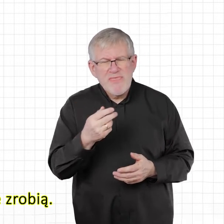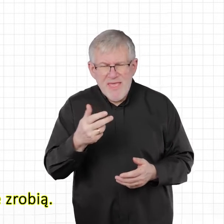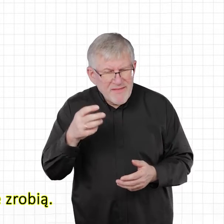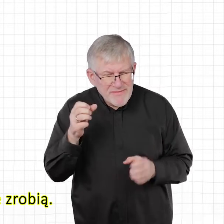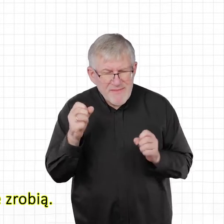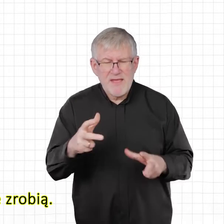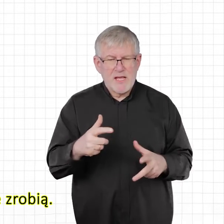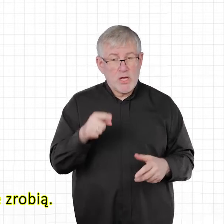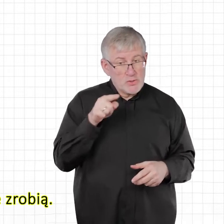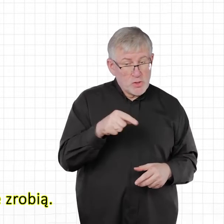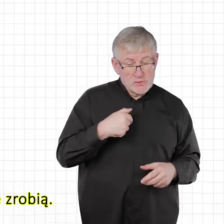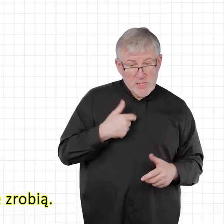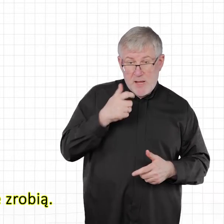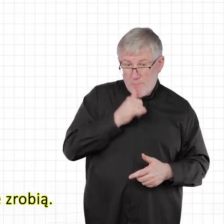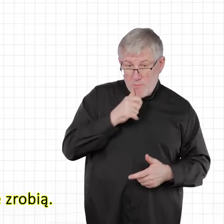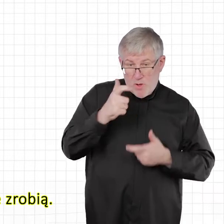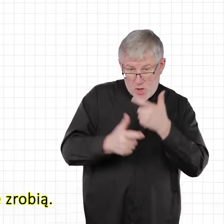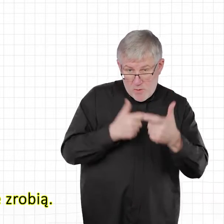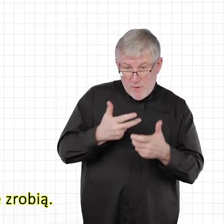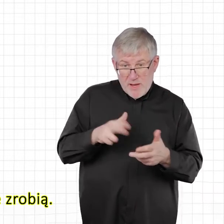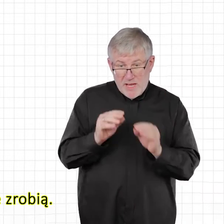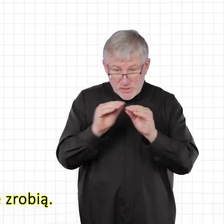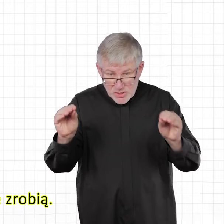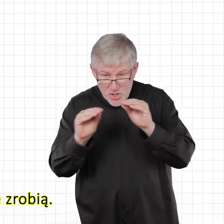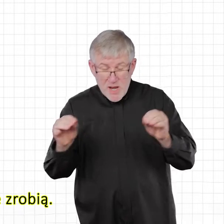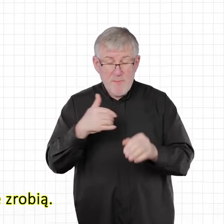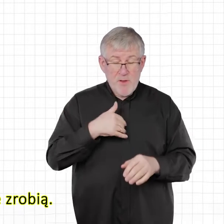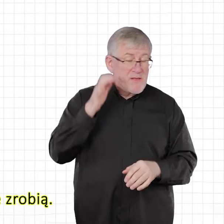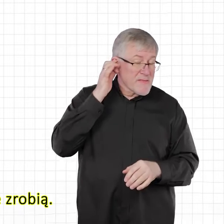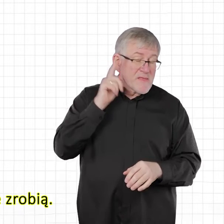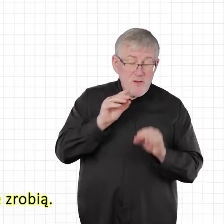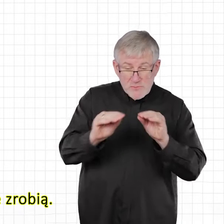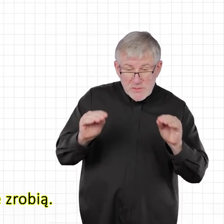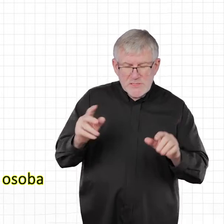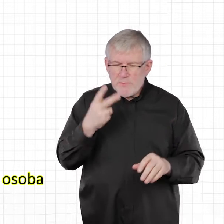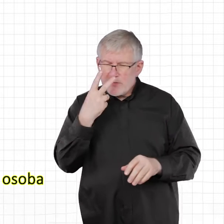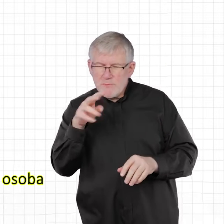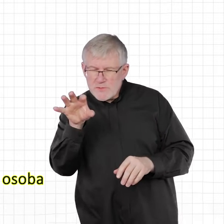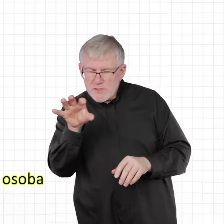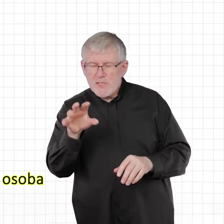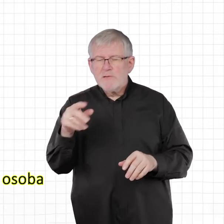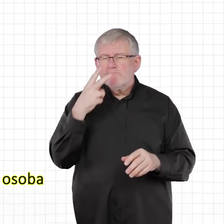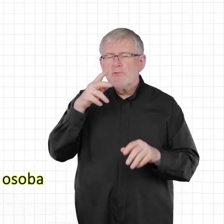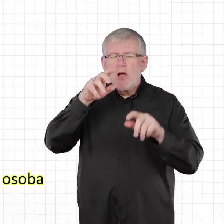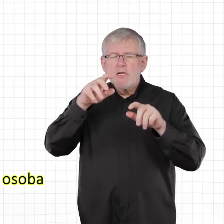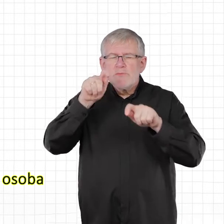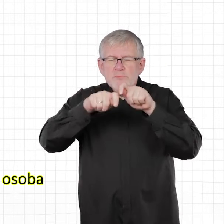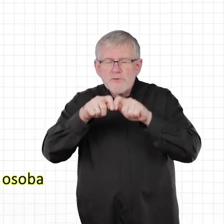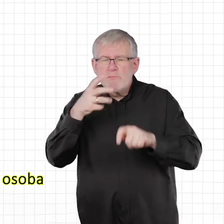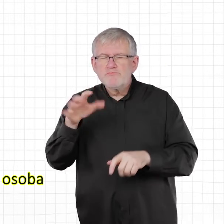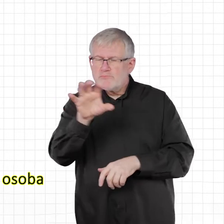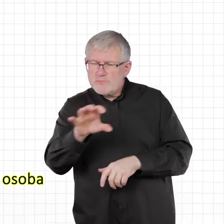not see this as important, they will not do anything. And then there is the power of the